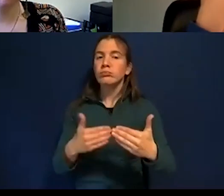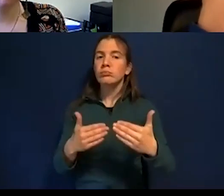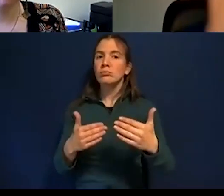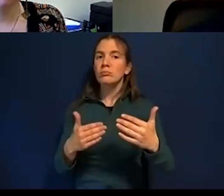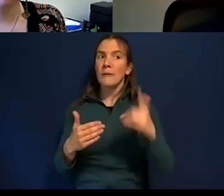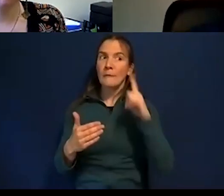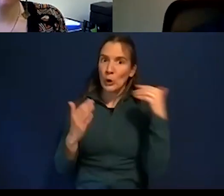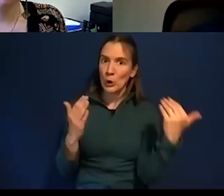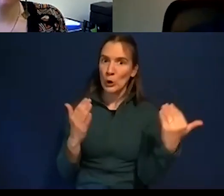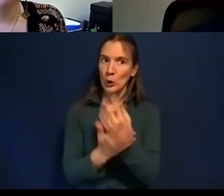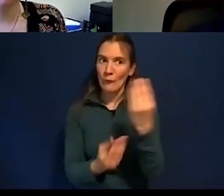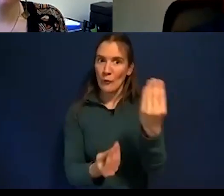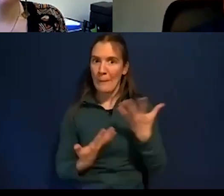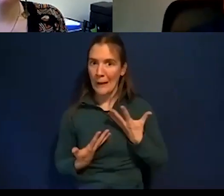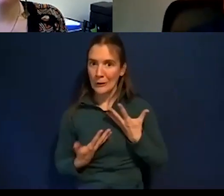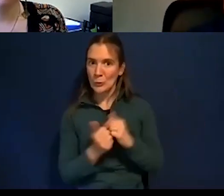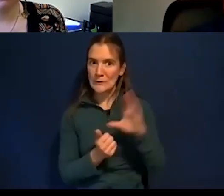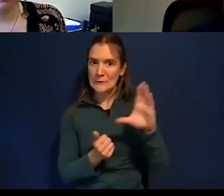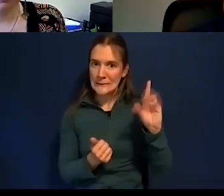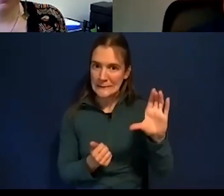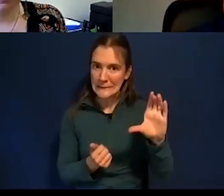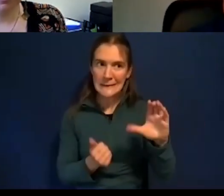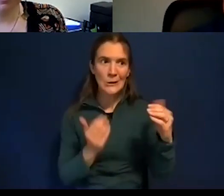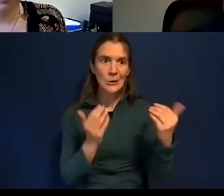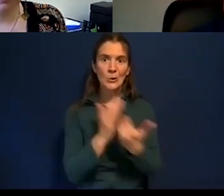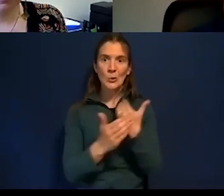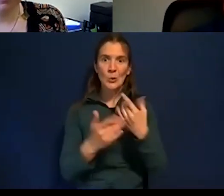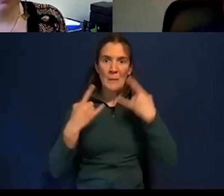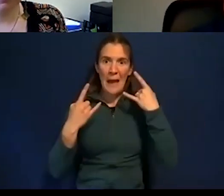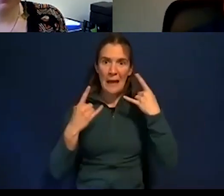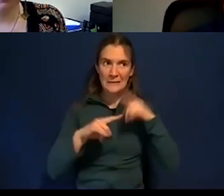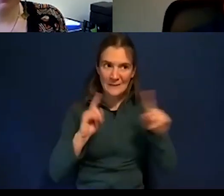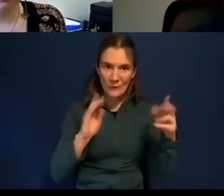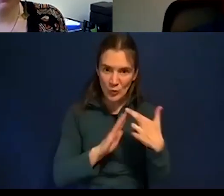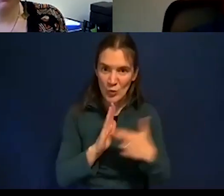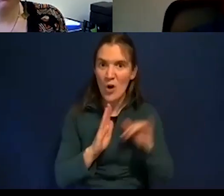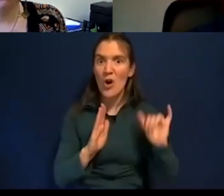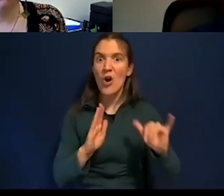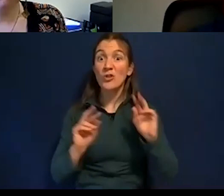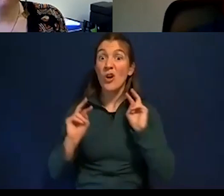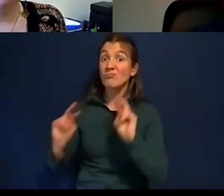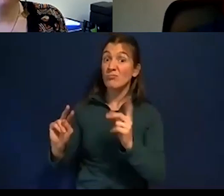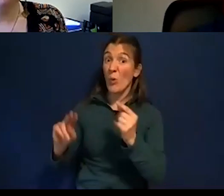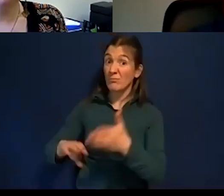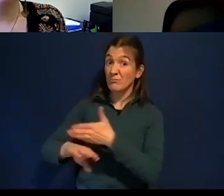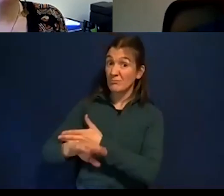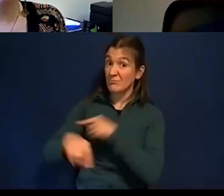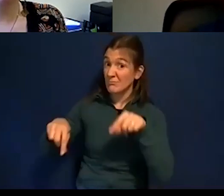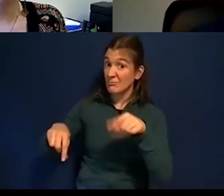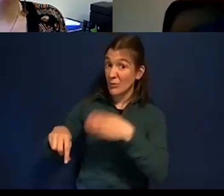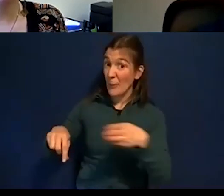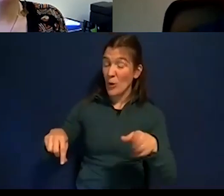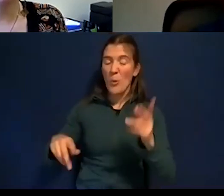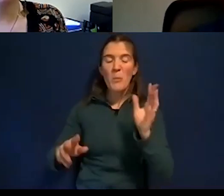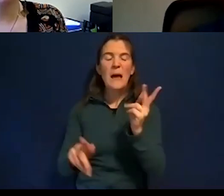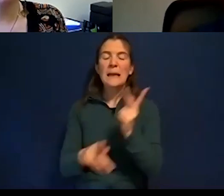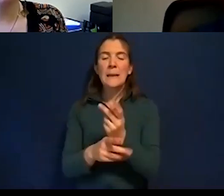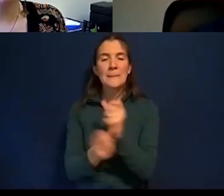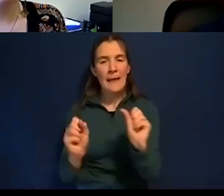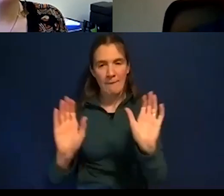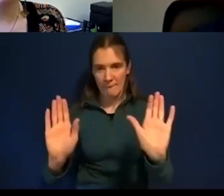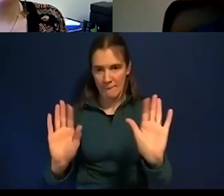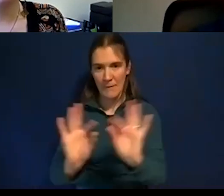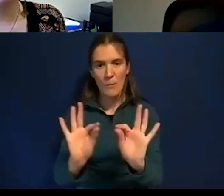new implication with the new no mask feature. So I'm looking forward to see where we're at with that. But I say keep it safe,